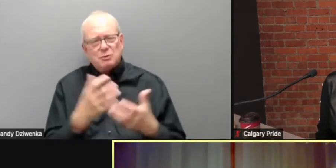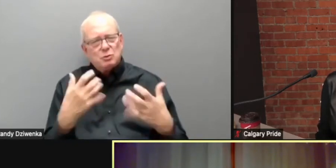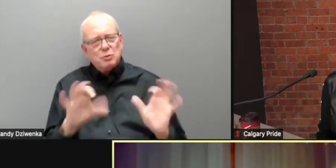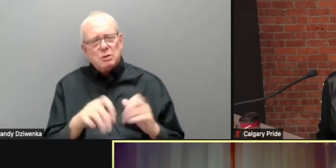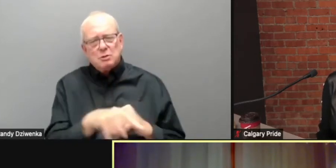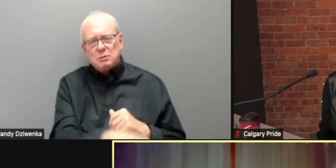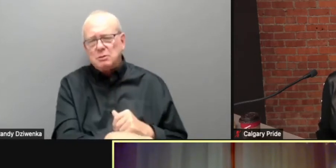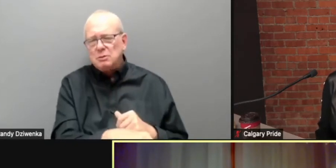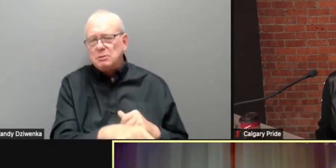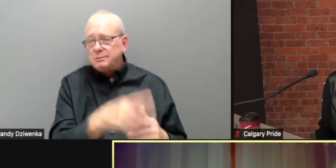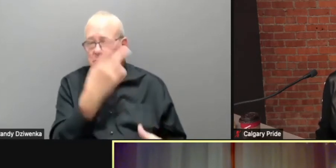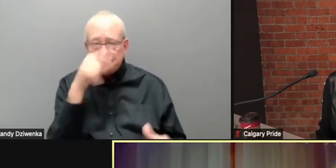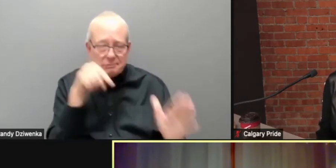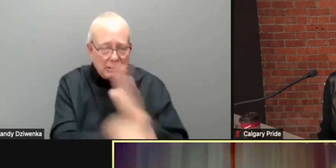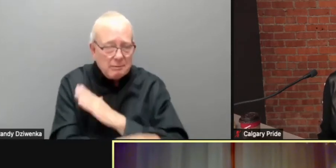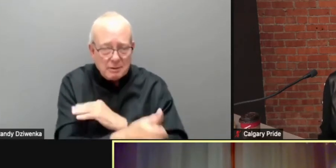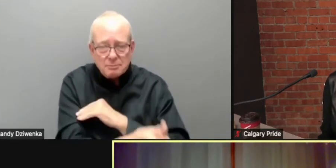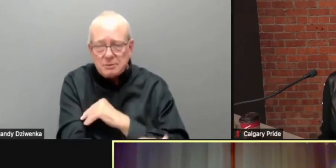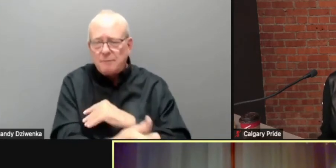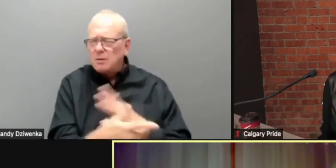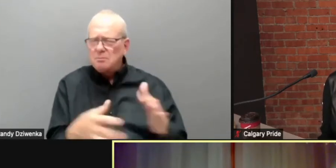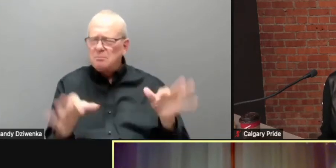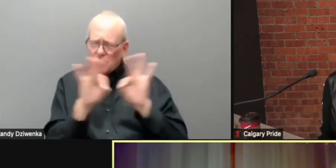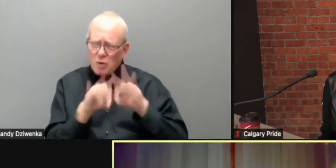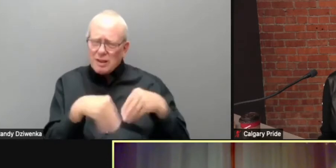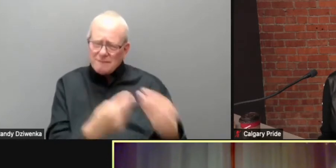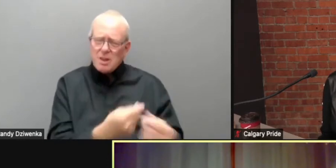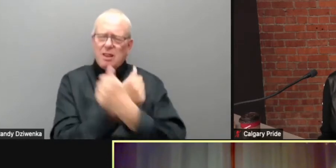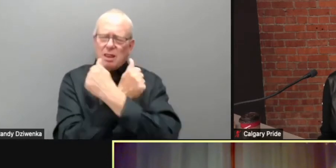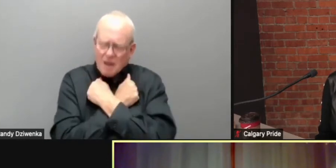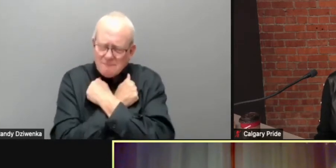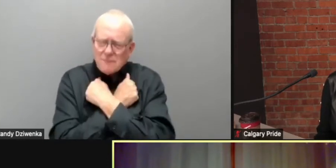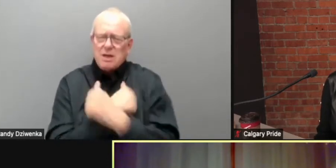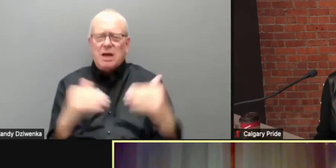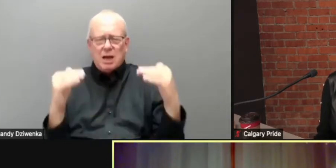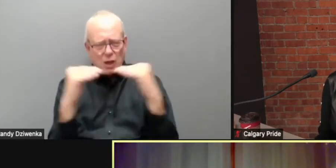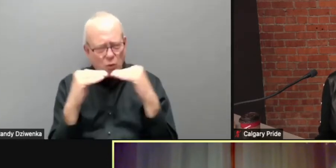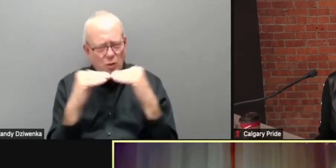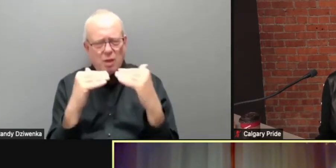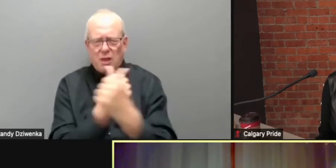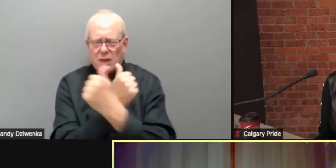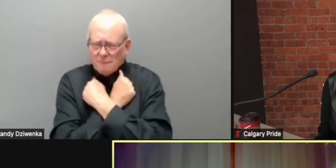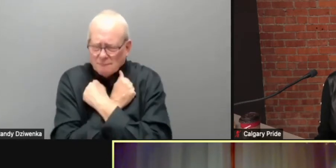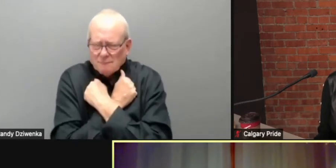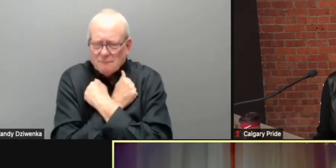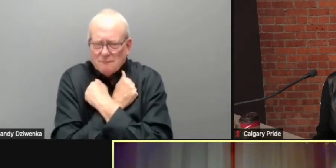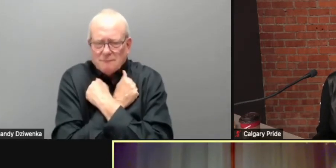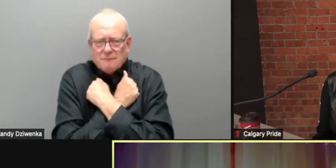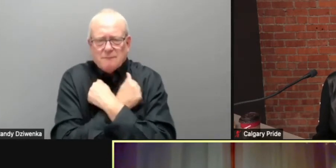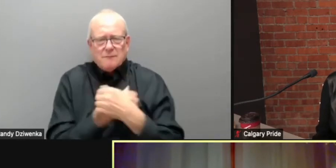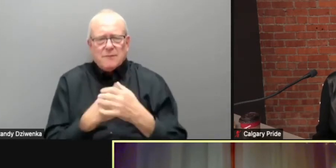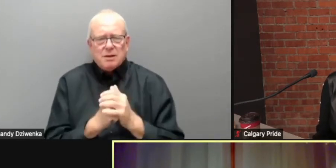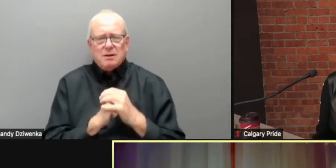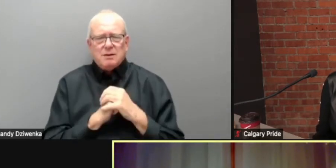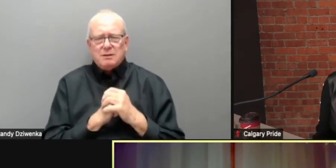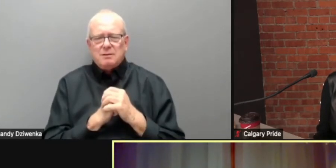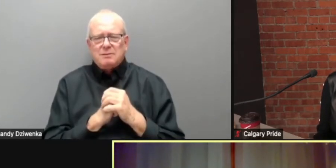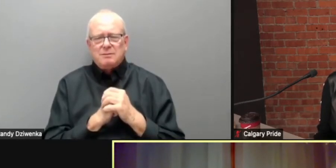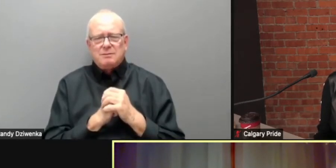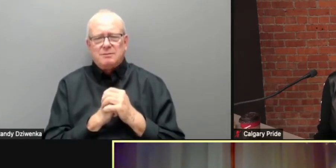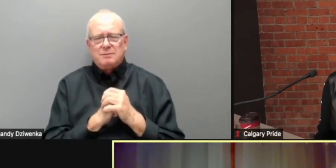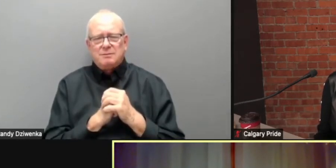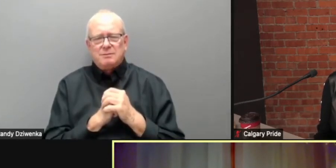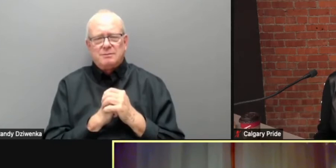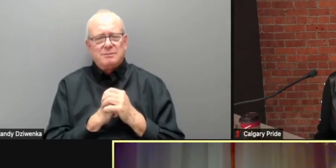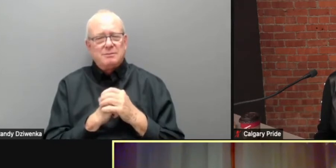Love is love. It doesn't matter. I mean, you can see the love in their eyes, whether it's Amrit or Nicholas, whether he was a